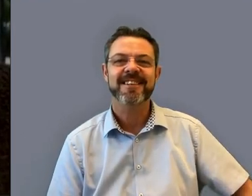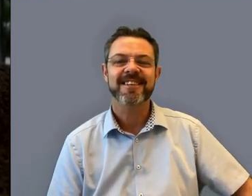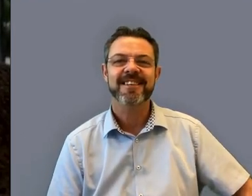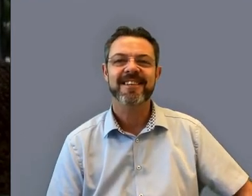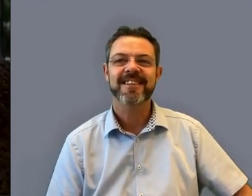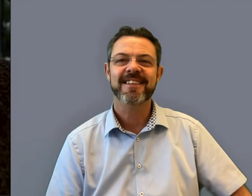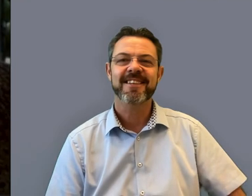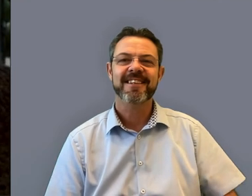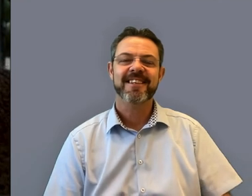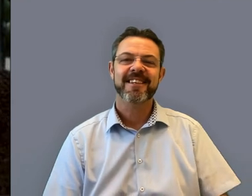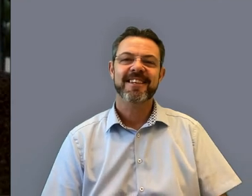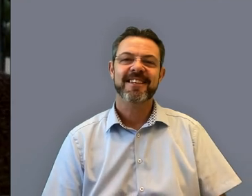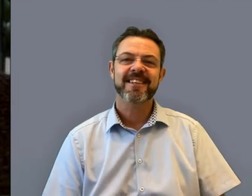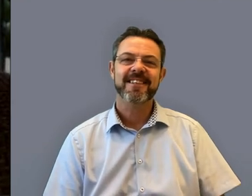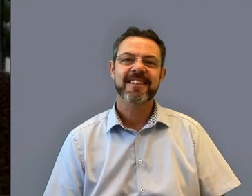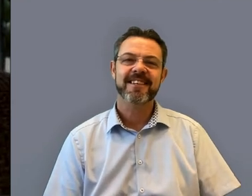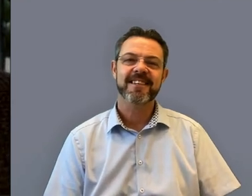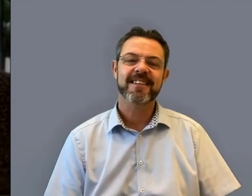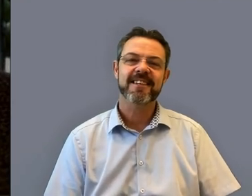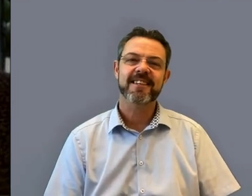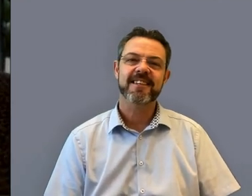is, but,